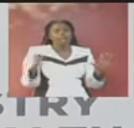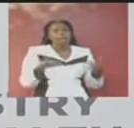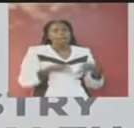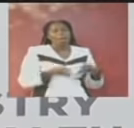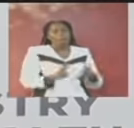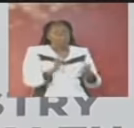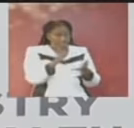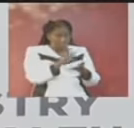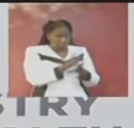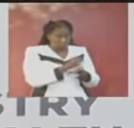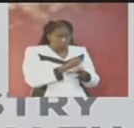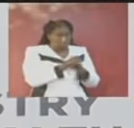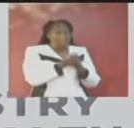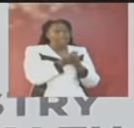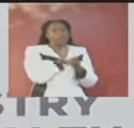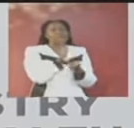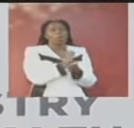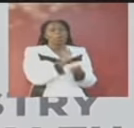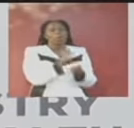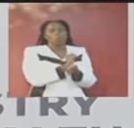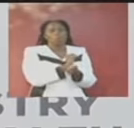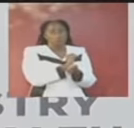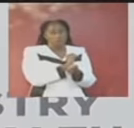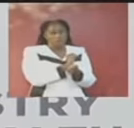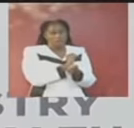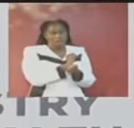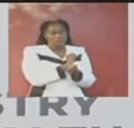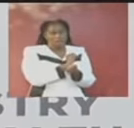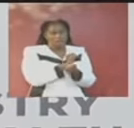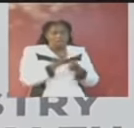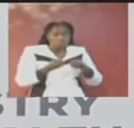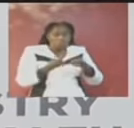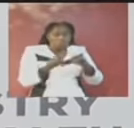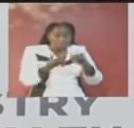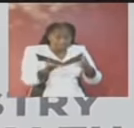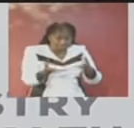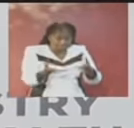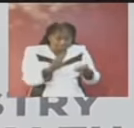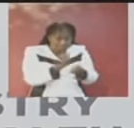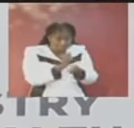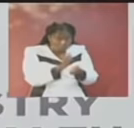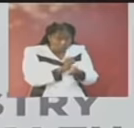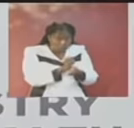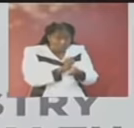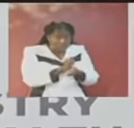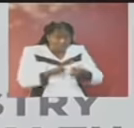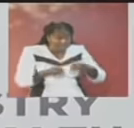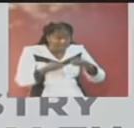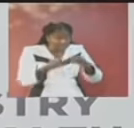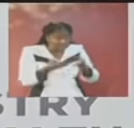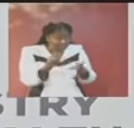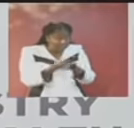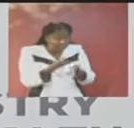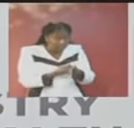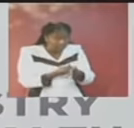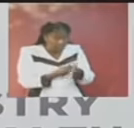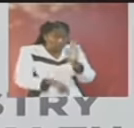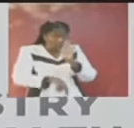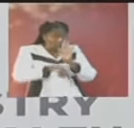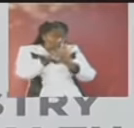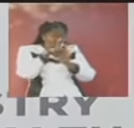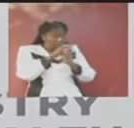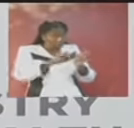to identify hotels that were interested in becoming state-supervised facilities, and